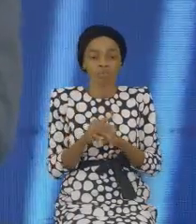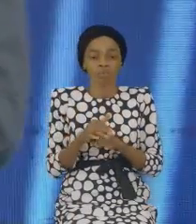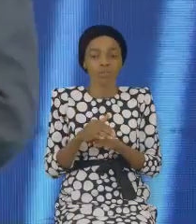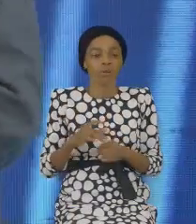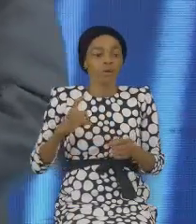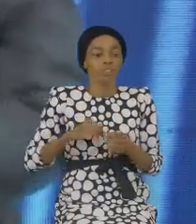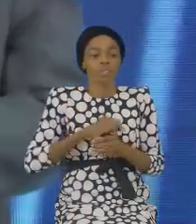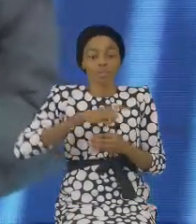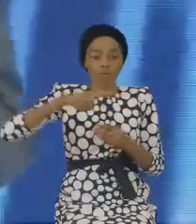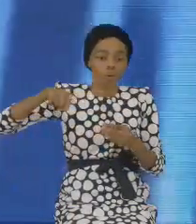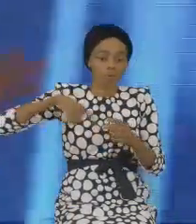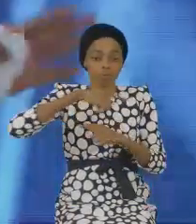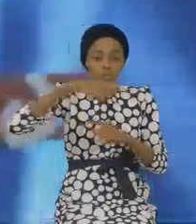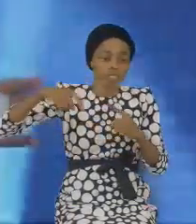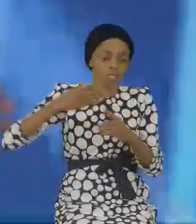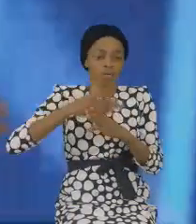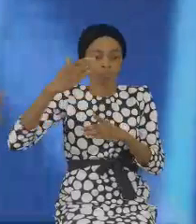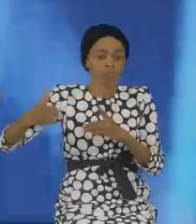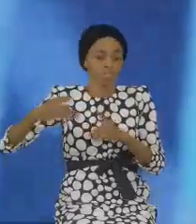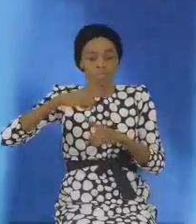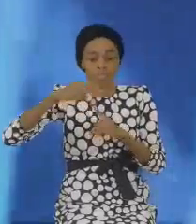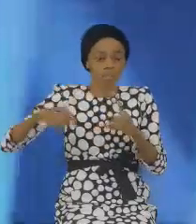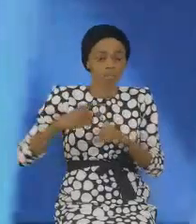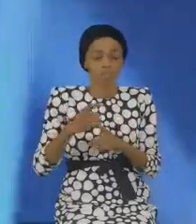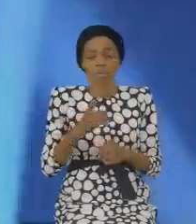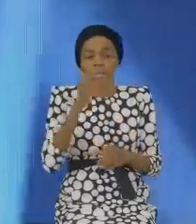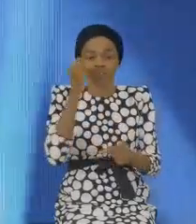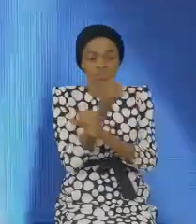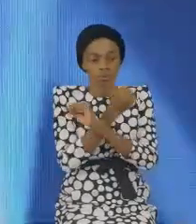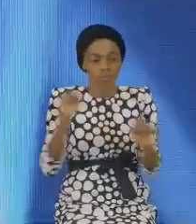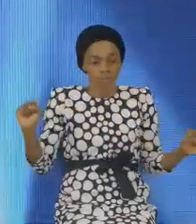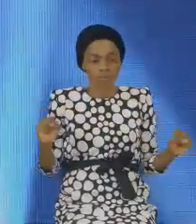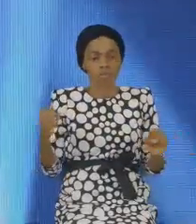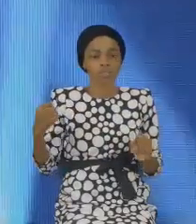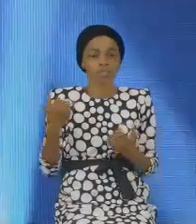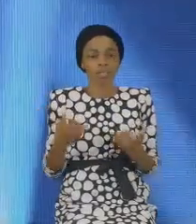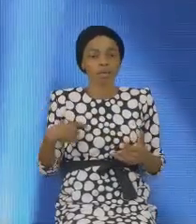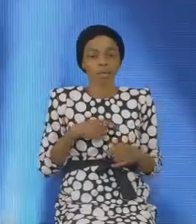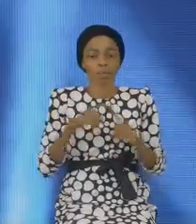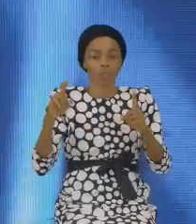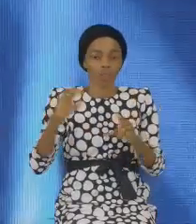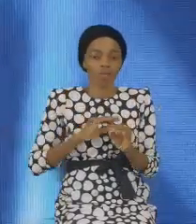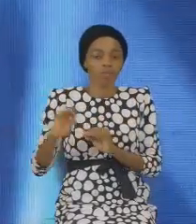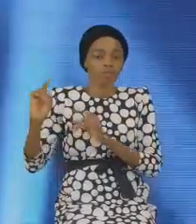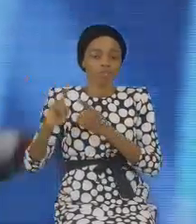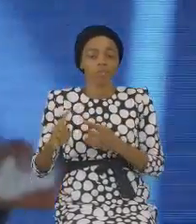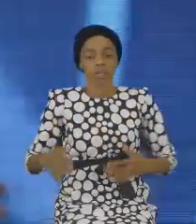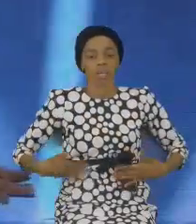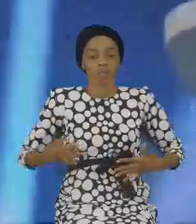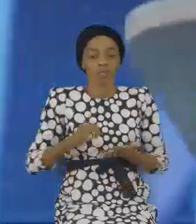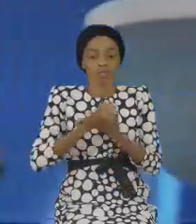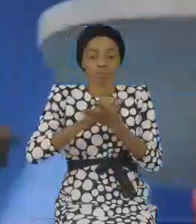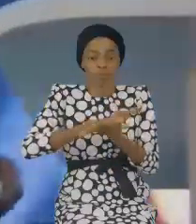cycle, of the whole journey, justification. Now we move on to the life of sanctification. Let